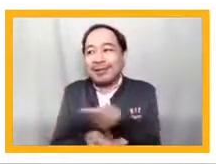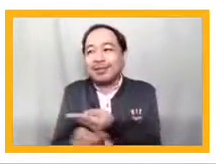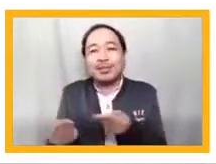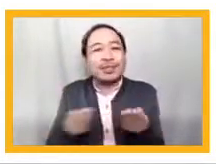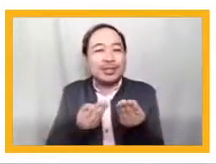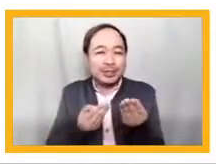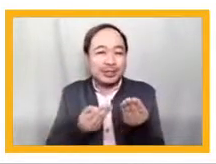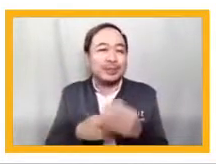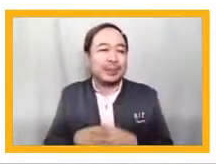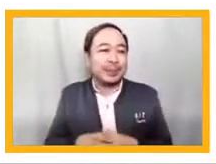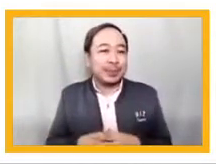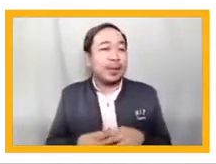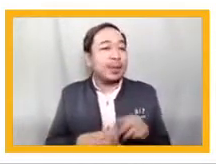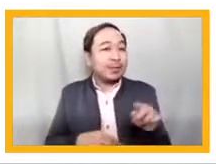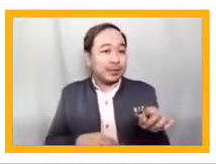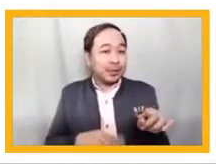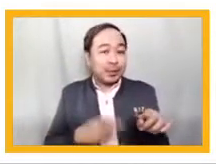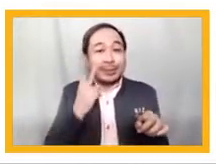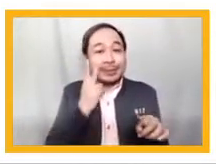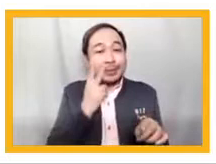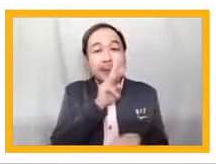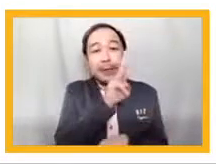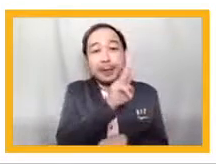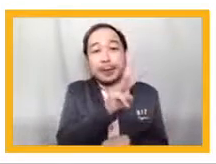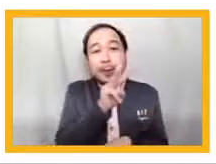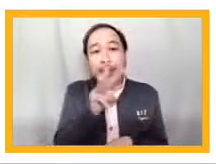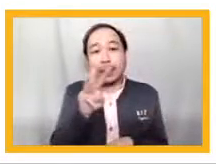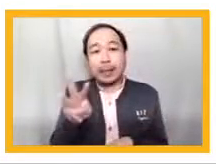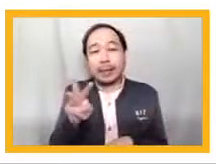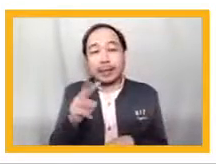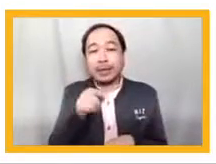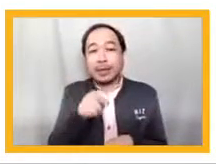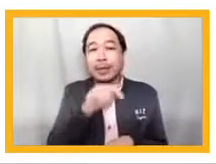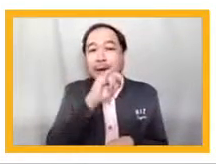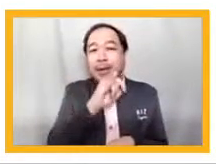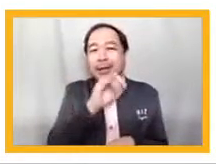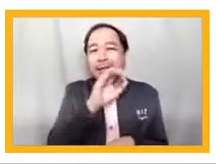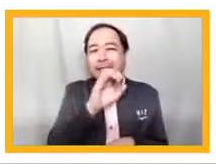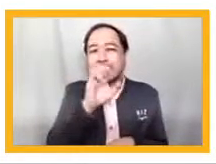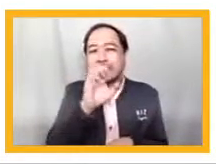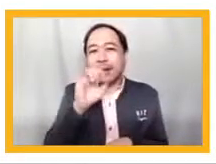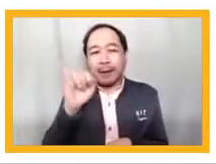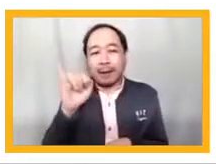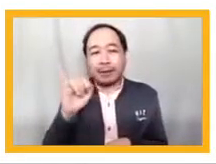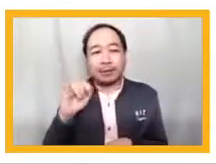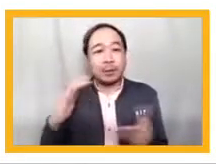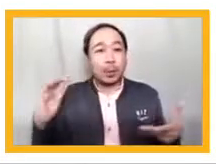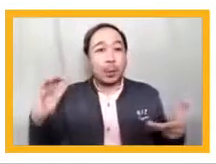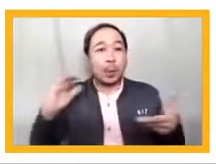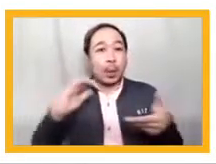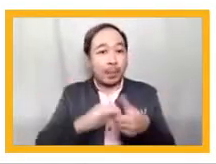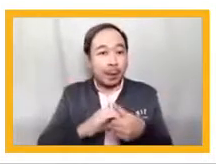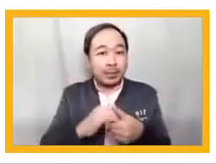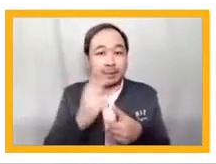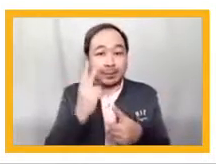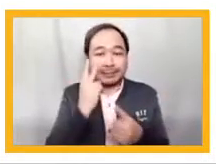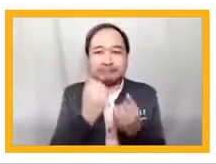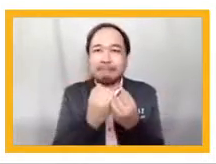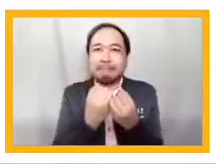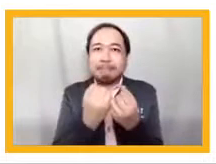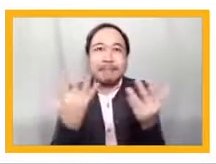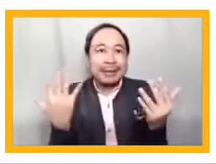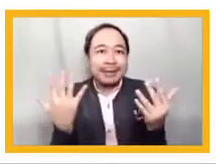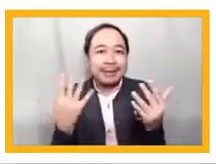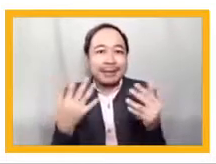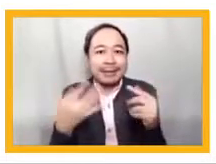website of Indonesia Cyber Education Institute. So these are our partner in the middle here. You can see a lot of